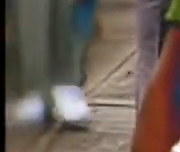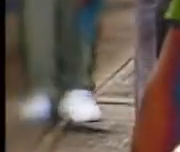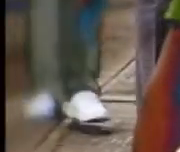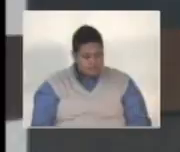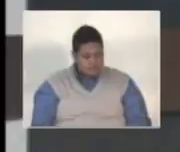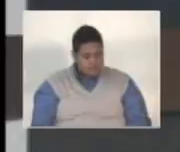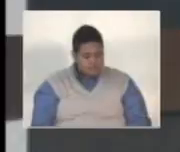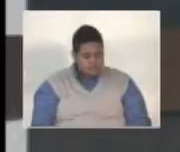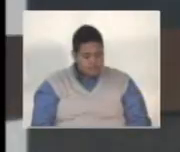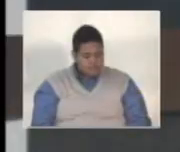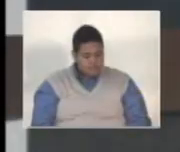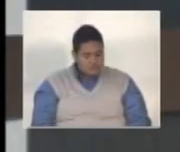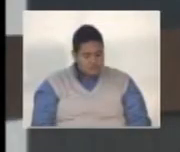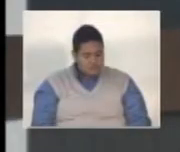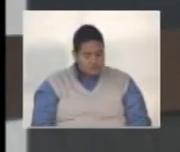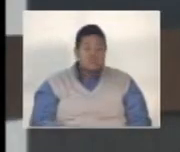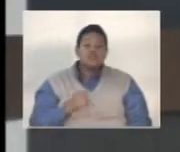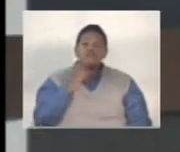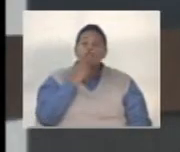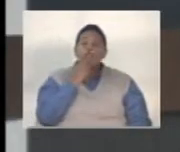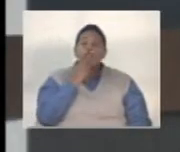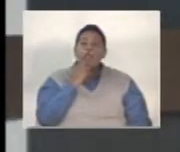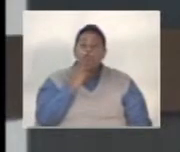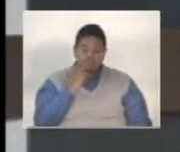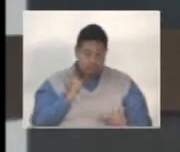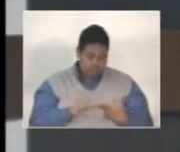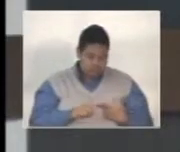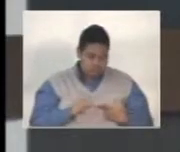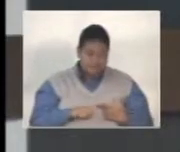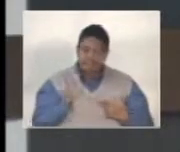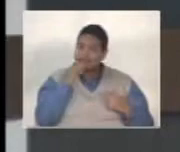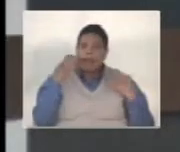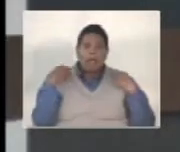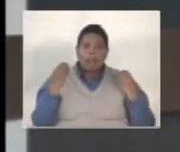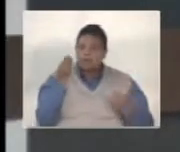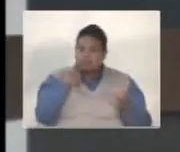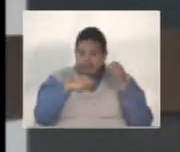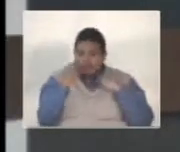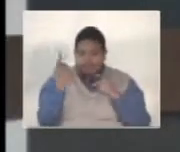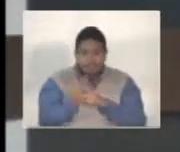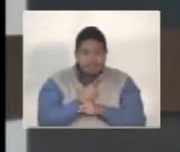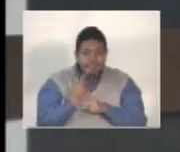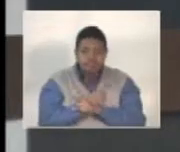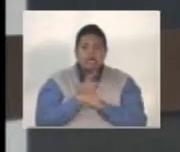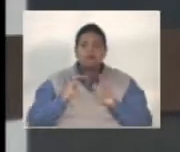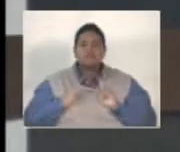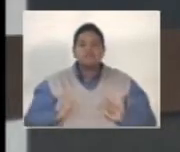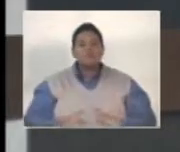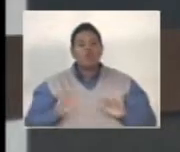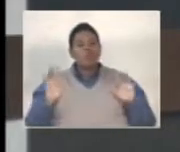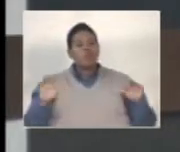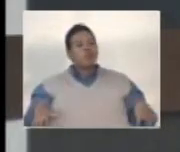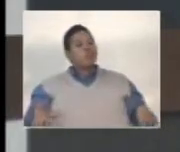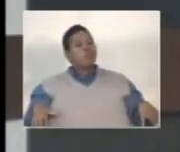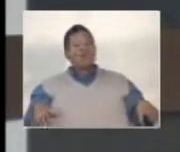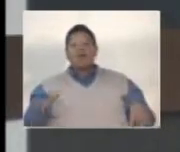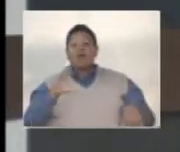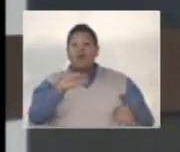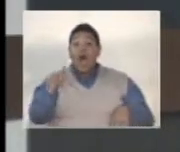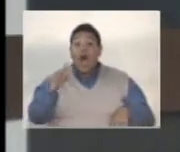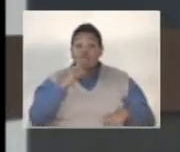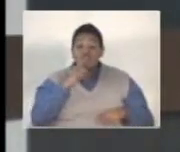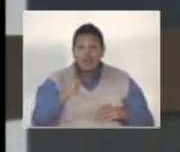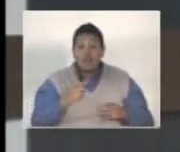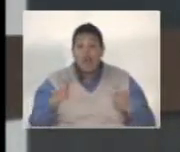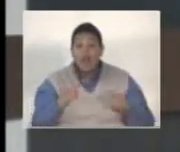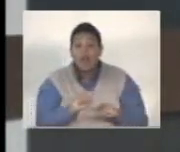risks: tobacco use, unhealthy diet, physical inactivity, and the harmful